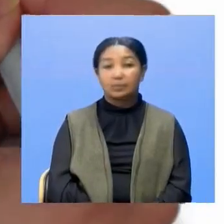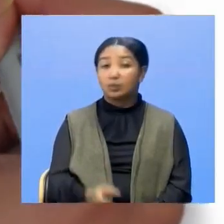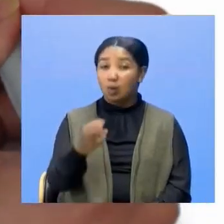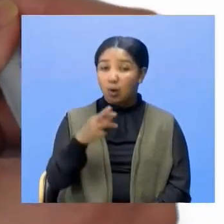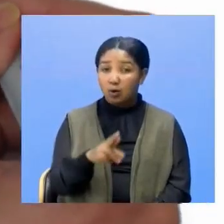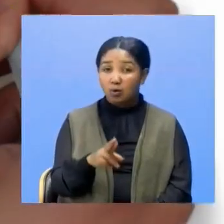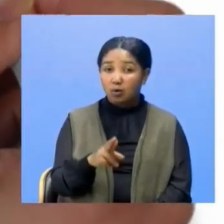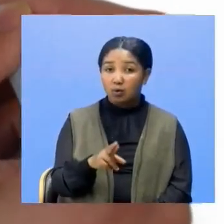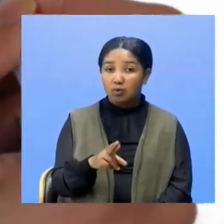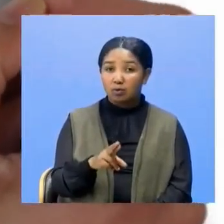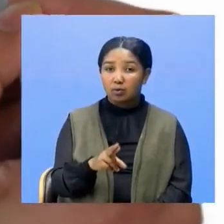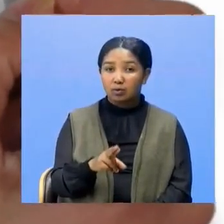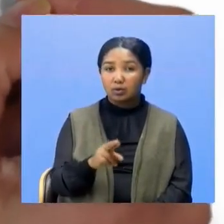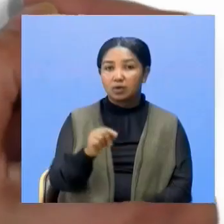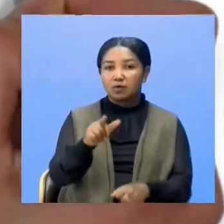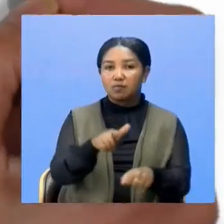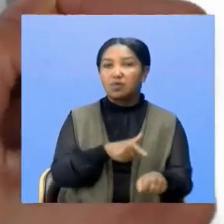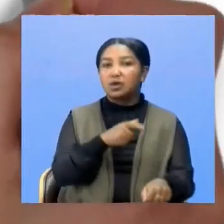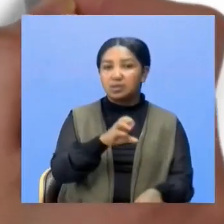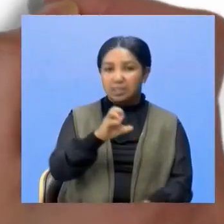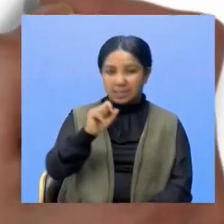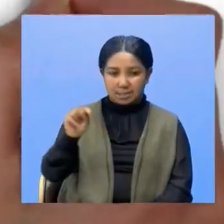Or farthest.